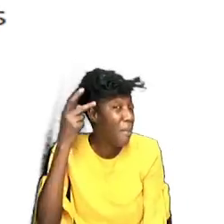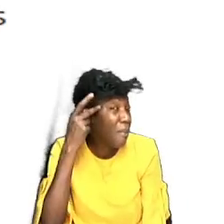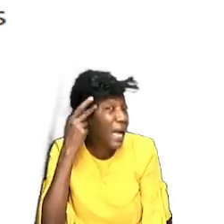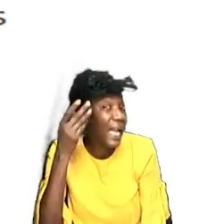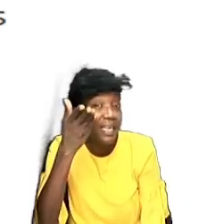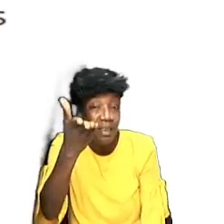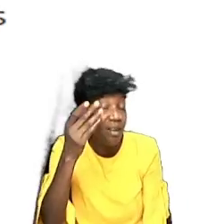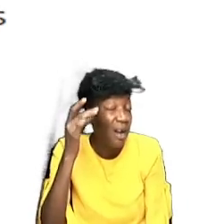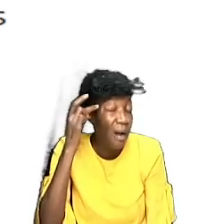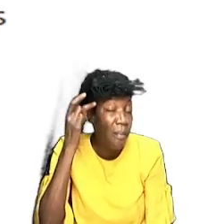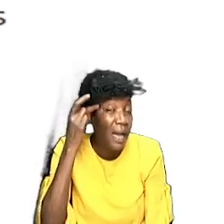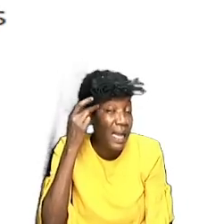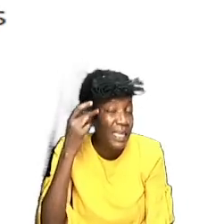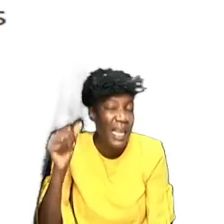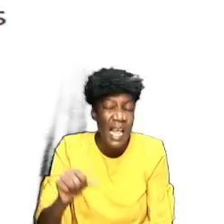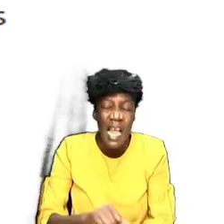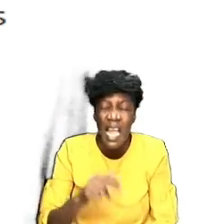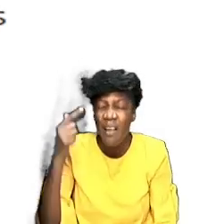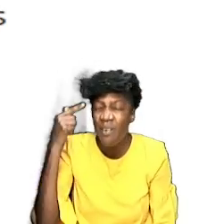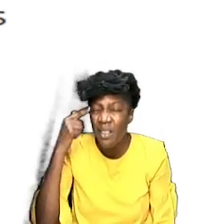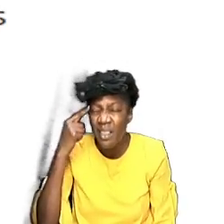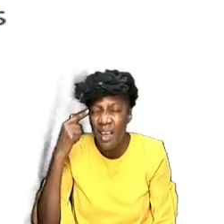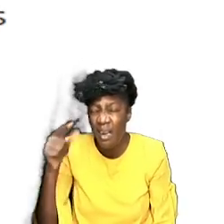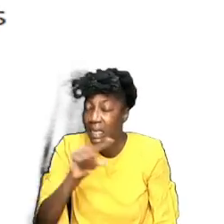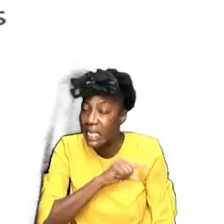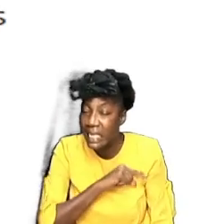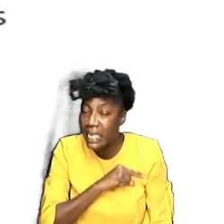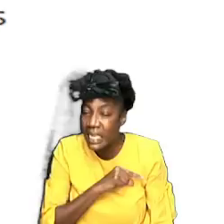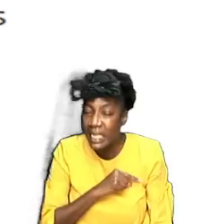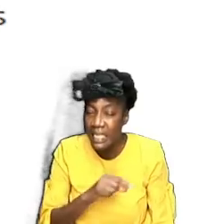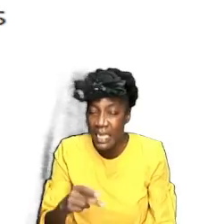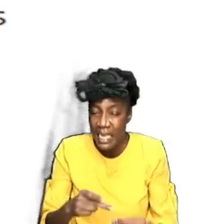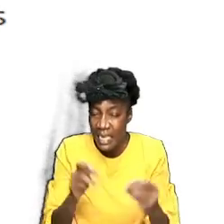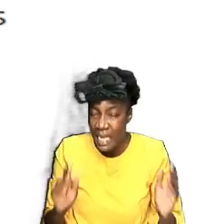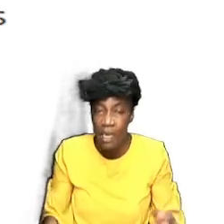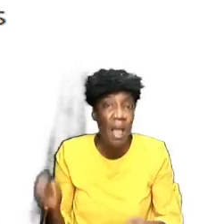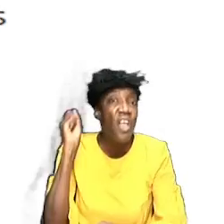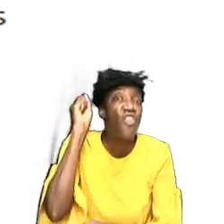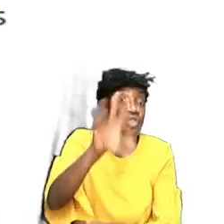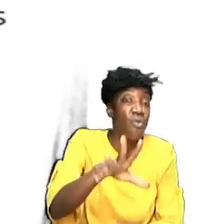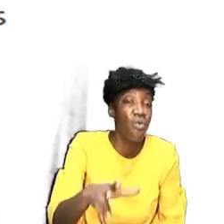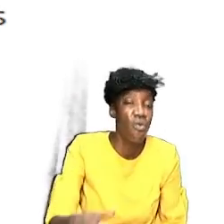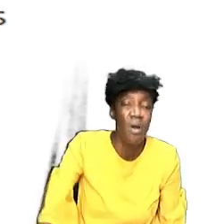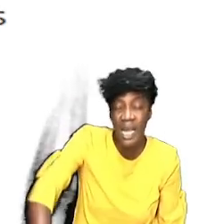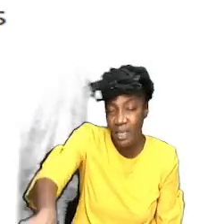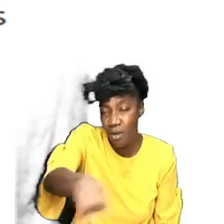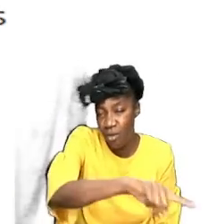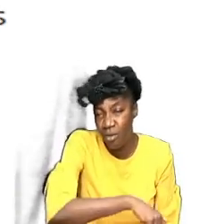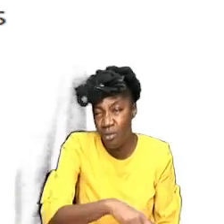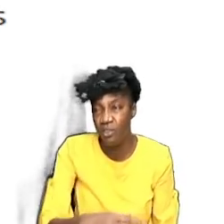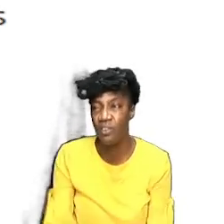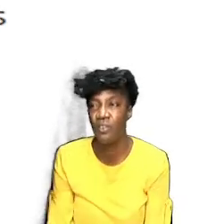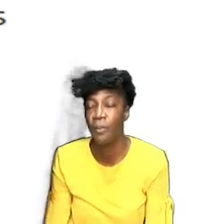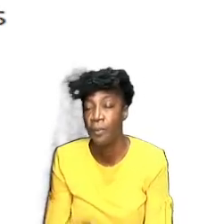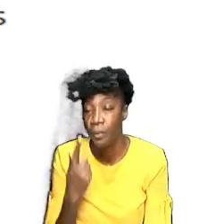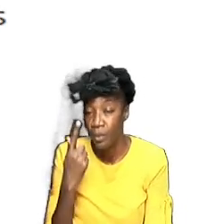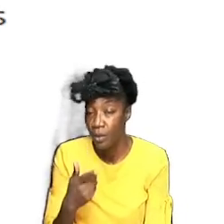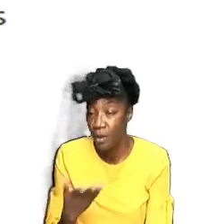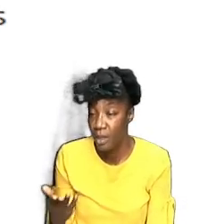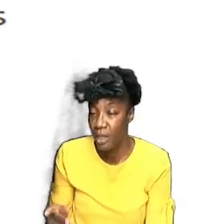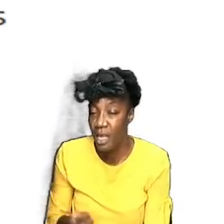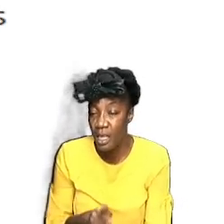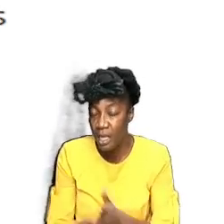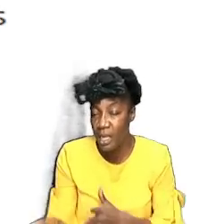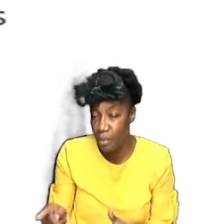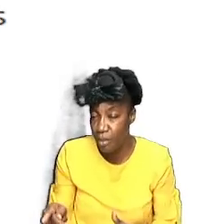every thought that the enemy, every guilt that the enemy would want to throw at us. Can I tell you something, brothers and sisters? One of the things that kill a lot of